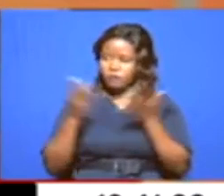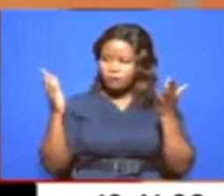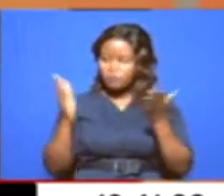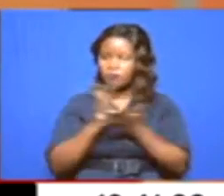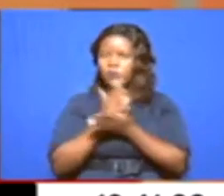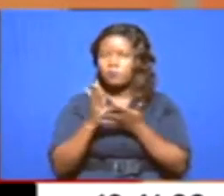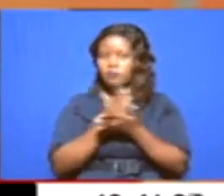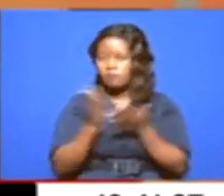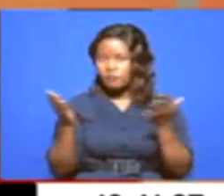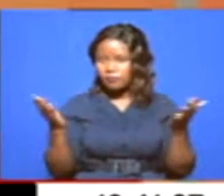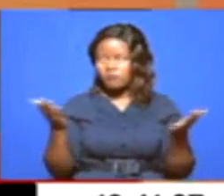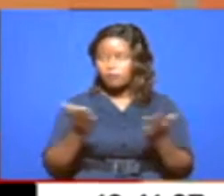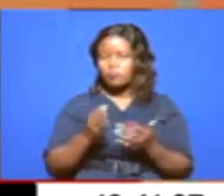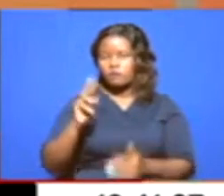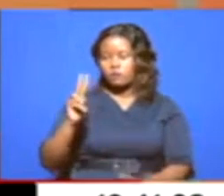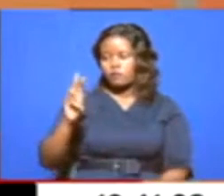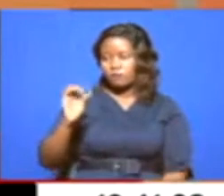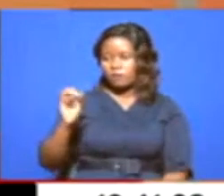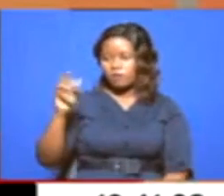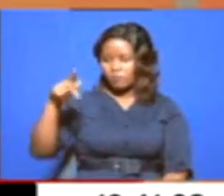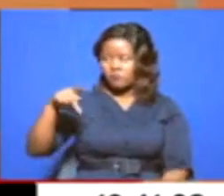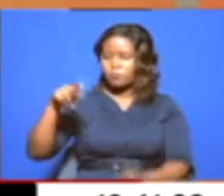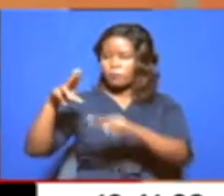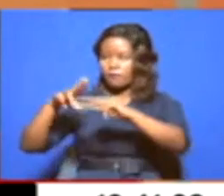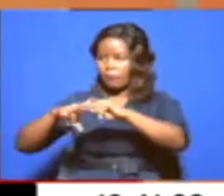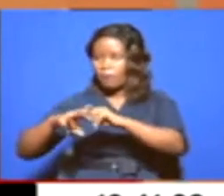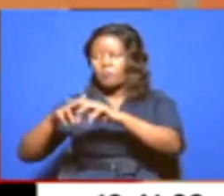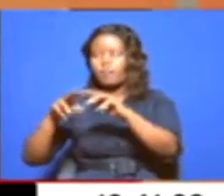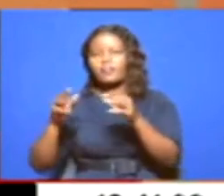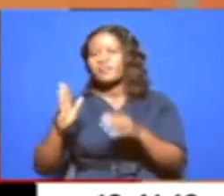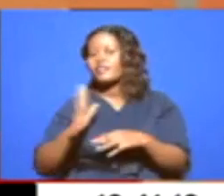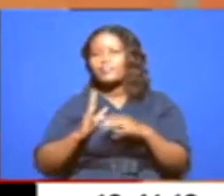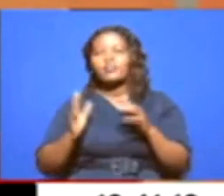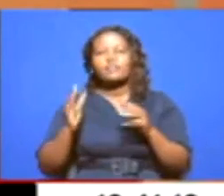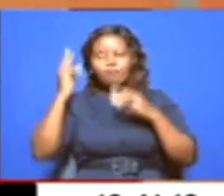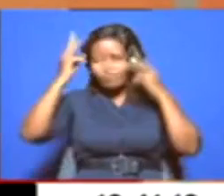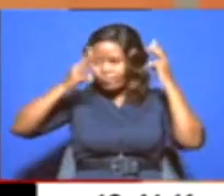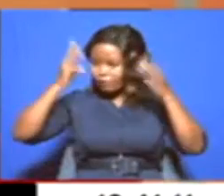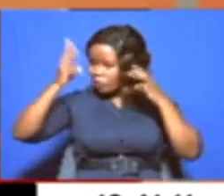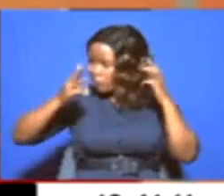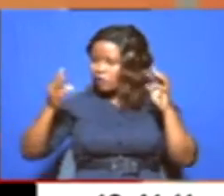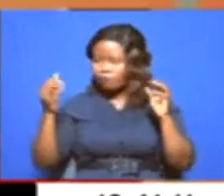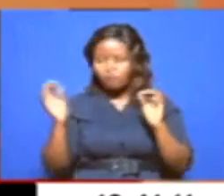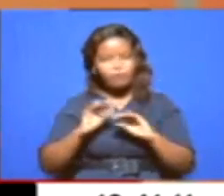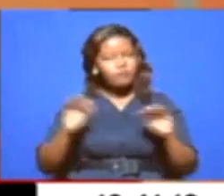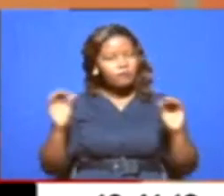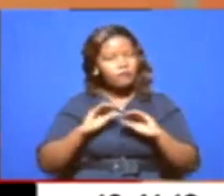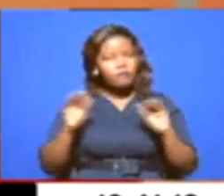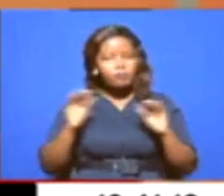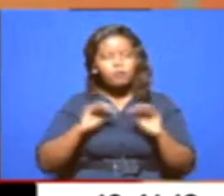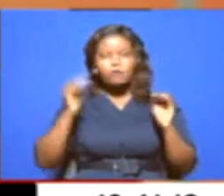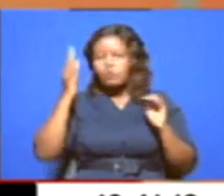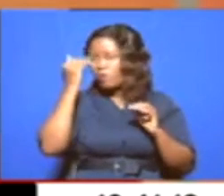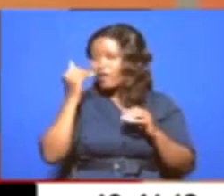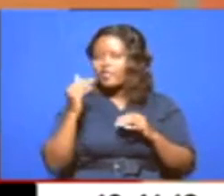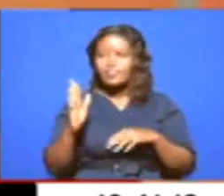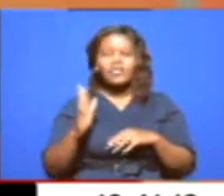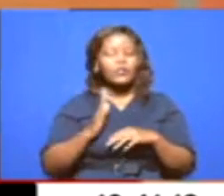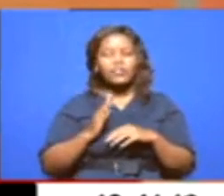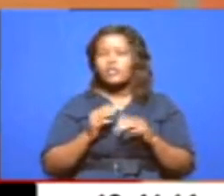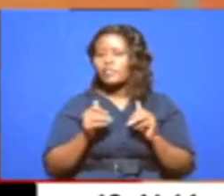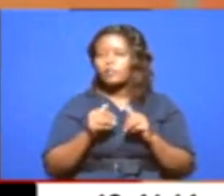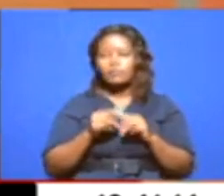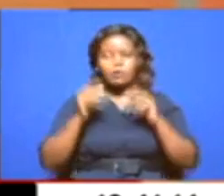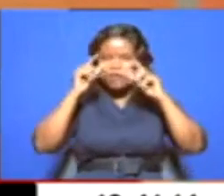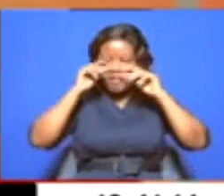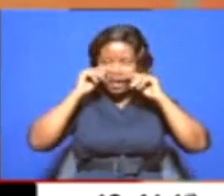VIP will be sitting, is going to be secure. So it should not be any worry, because the security apparatus has already been informed of the event, and they are